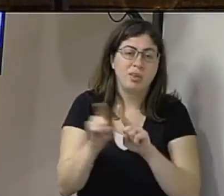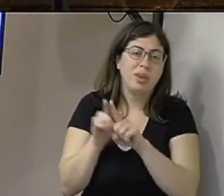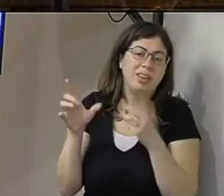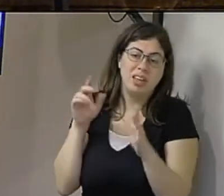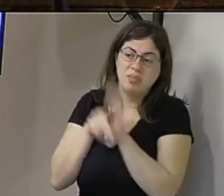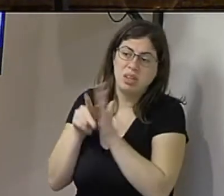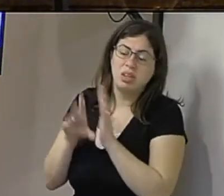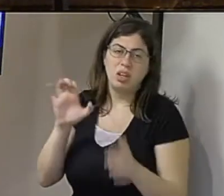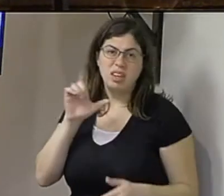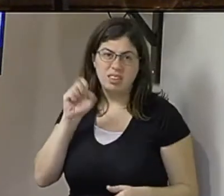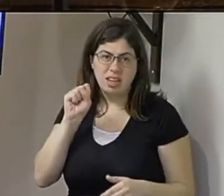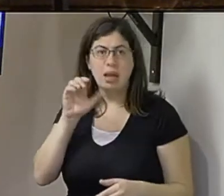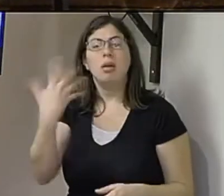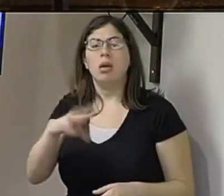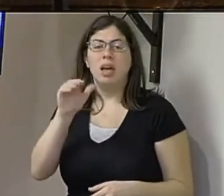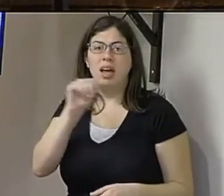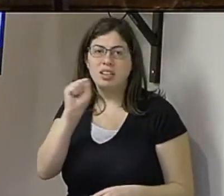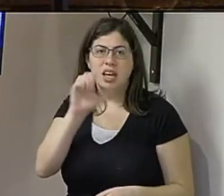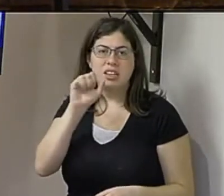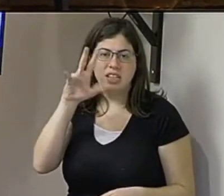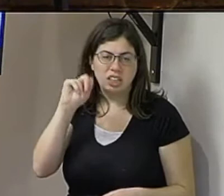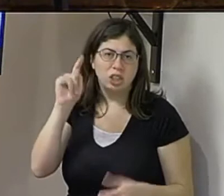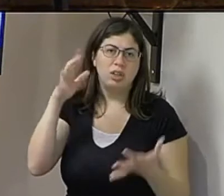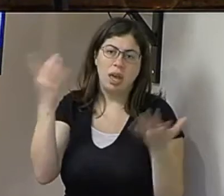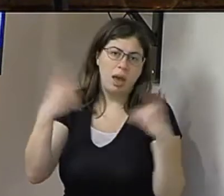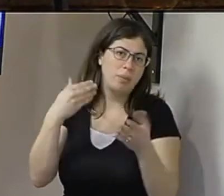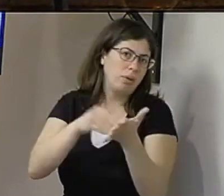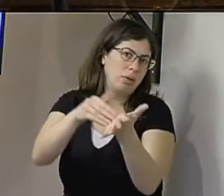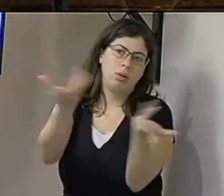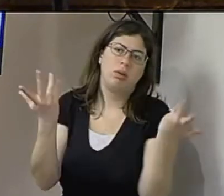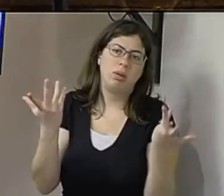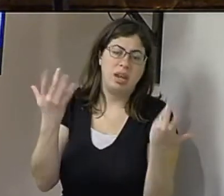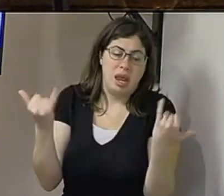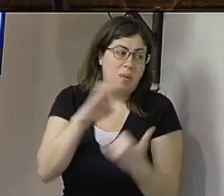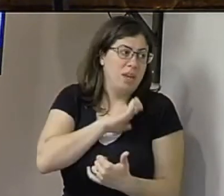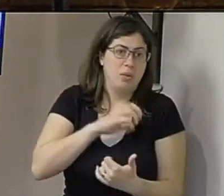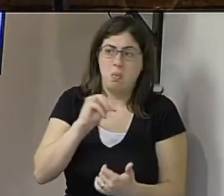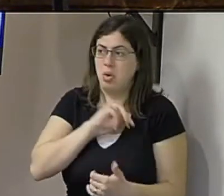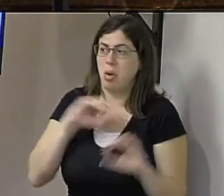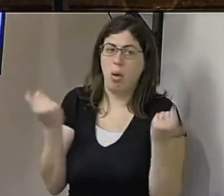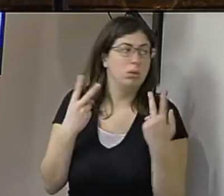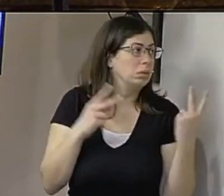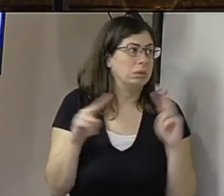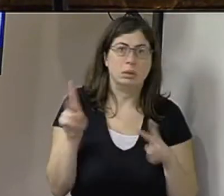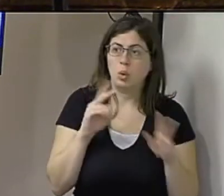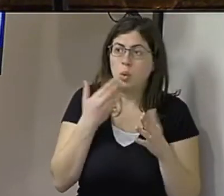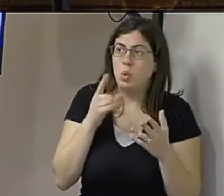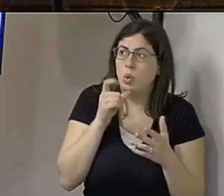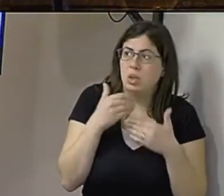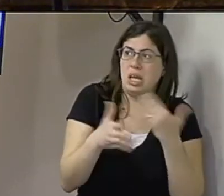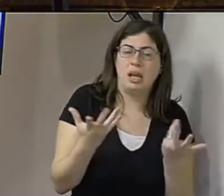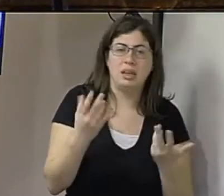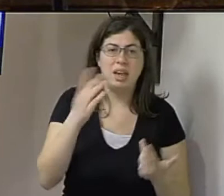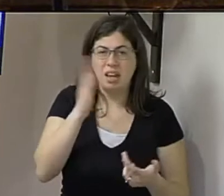common. The stakes are getting raised. Now Esther and Mordecai are constantly looking over their shoulders, right? Like, okay, well, who's going to be next? And here's the thing that I never